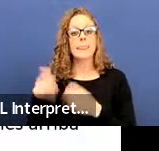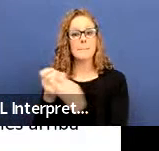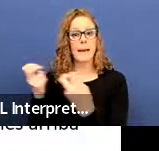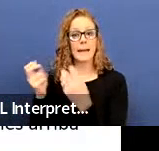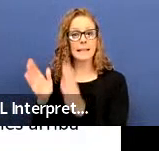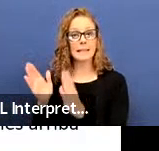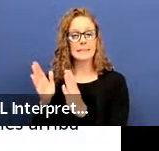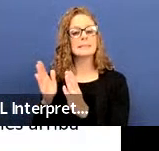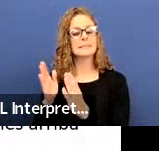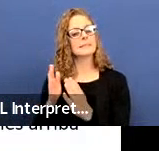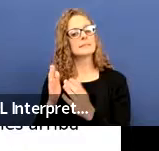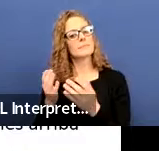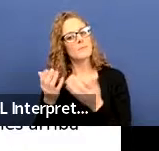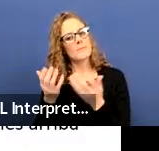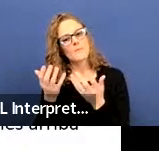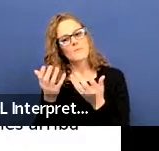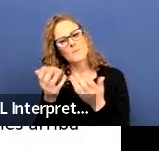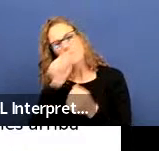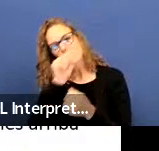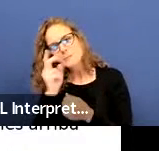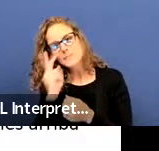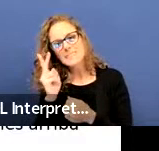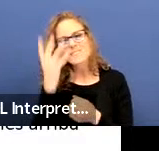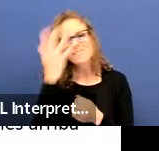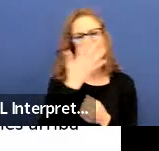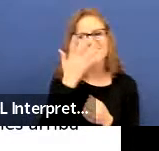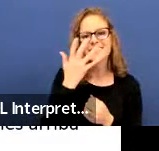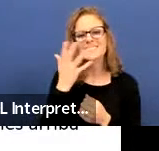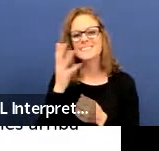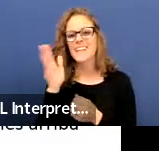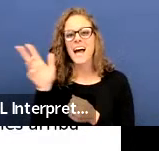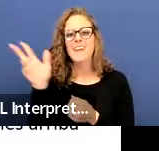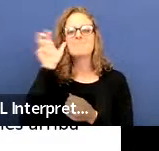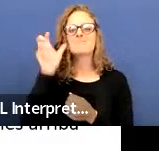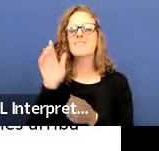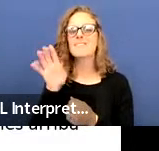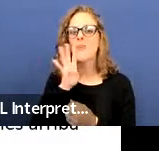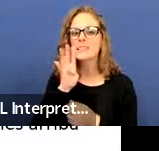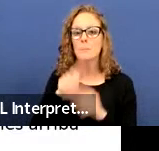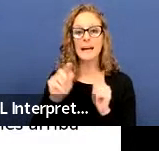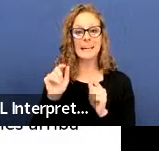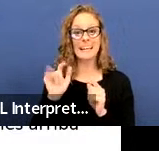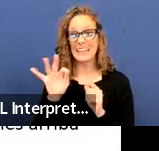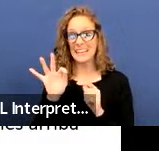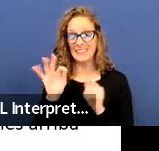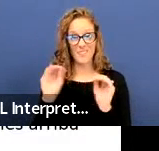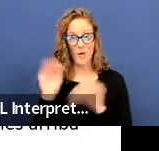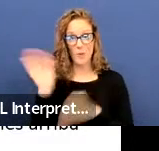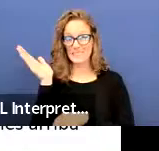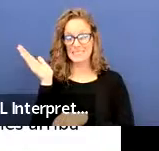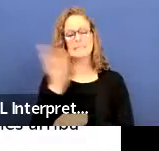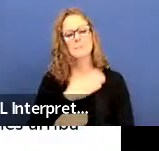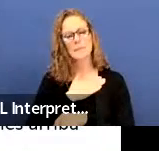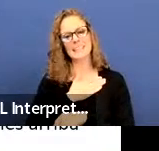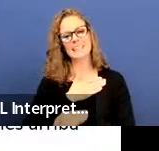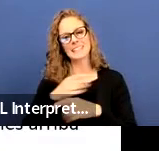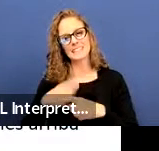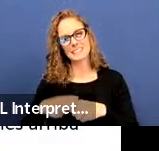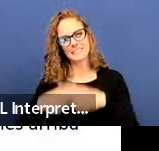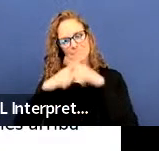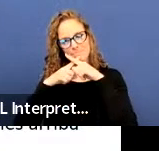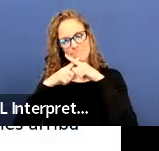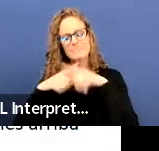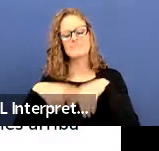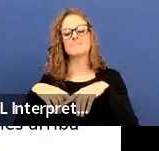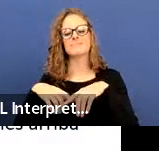please mute unless it's your turn to chime in. Okay, with that, thank you. I will turn it over to, I believe, one of